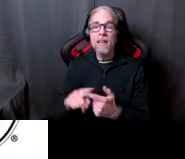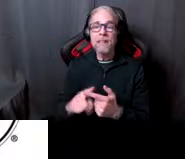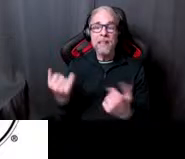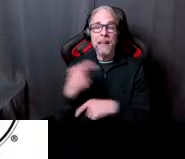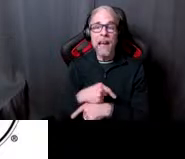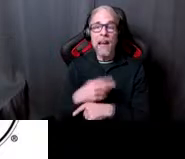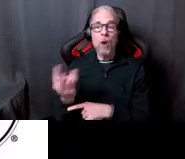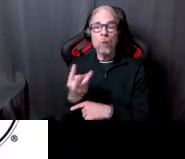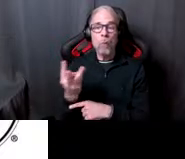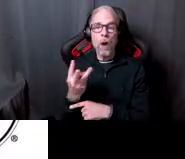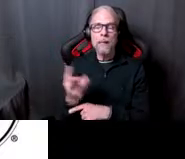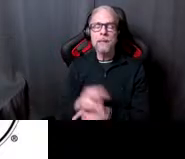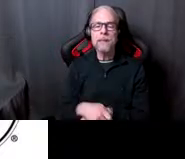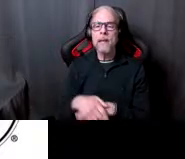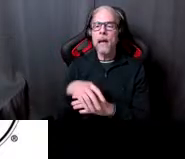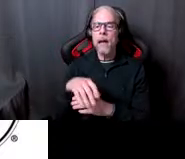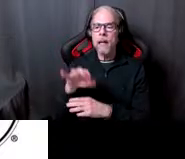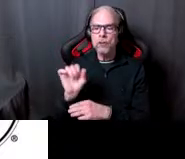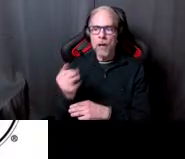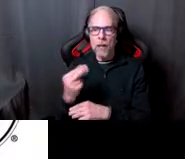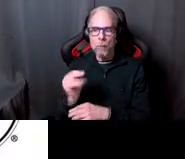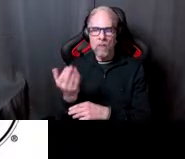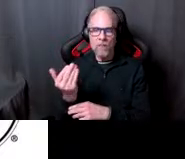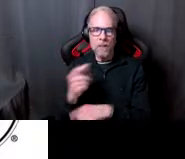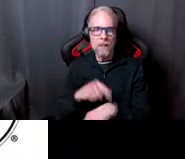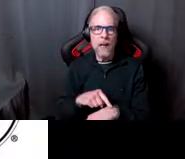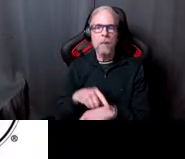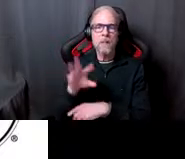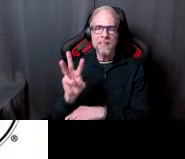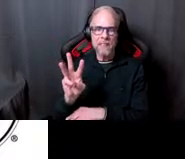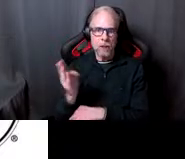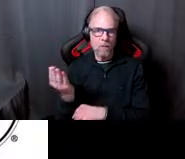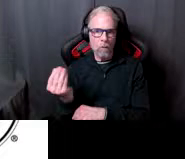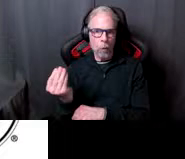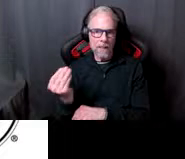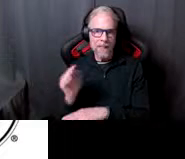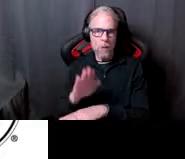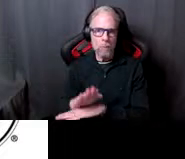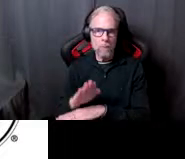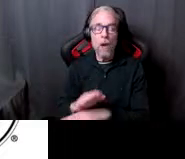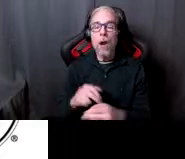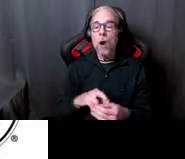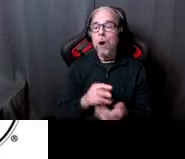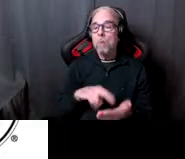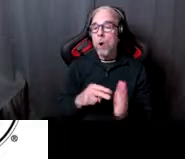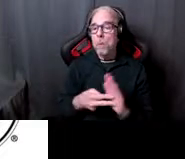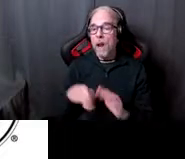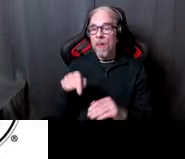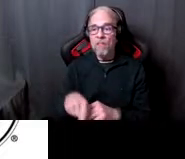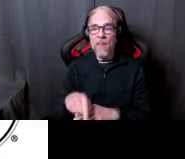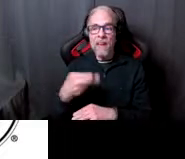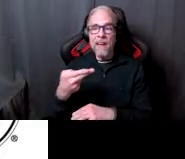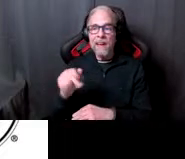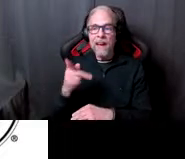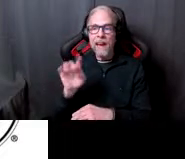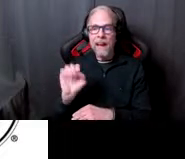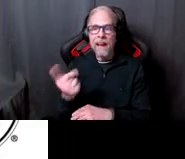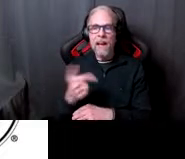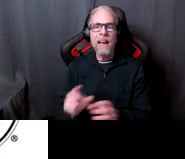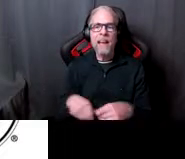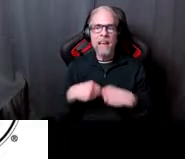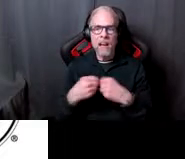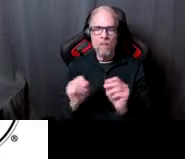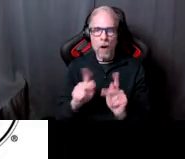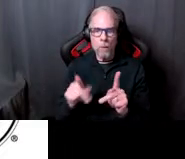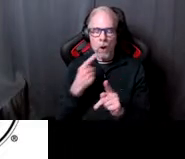January 15th, and the time is 6:14 p.m. The purpose of this hearing is to provide an opportunity for public comment on